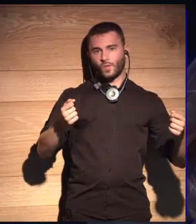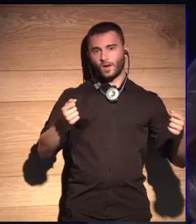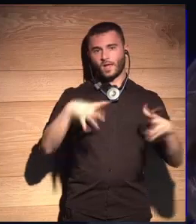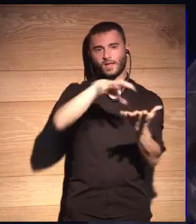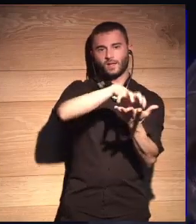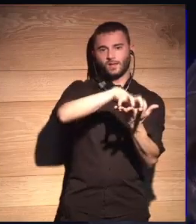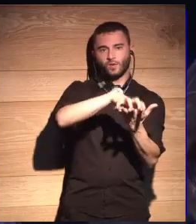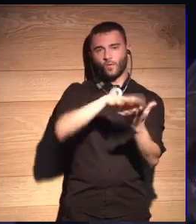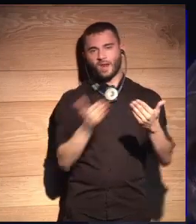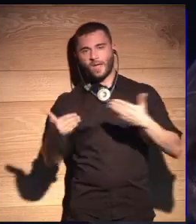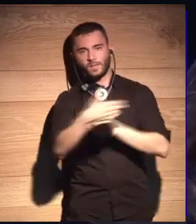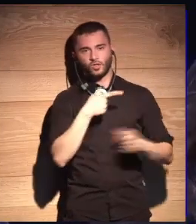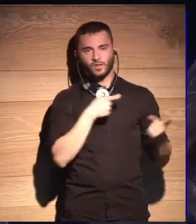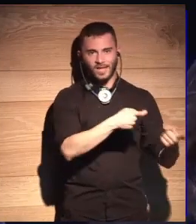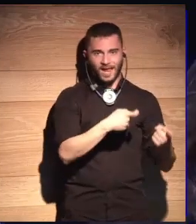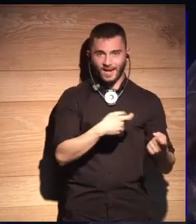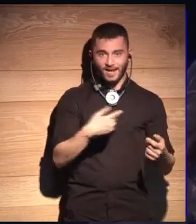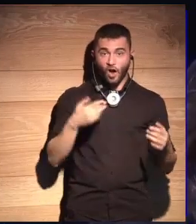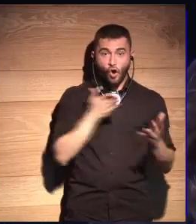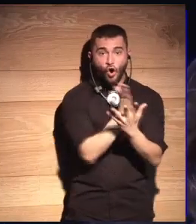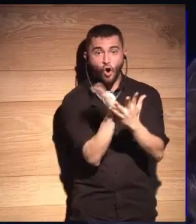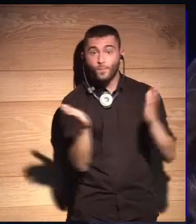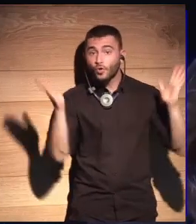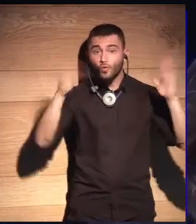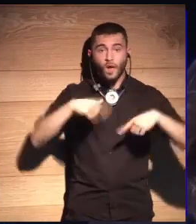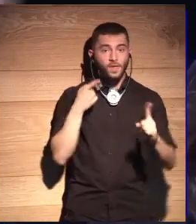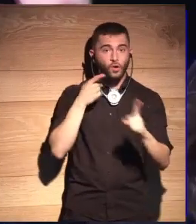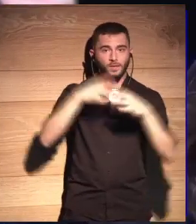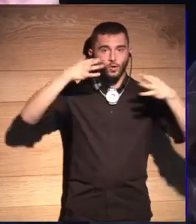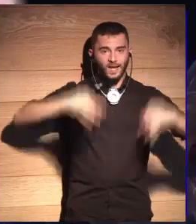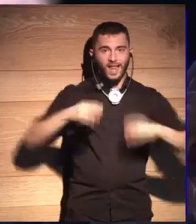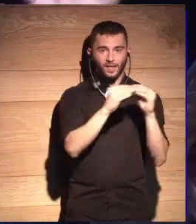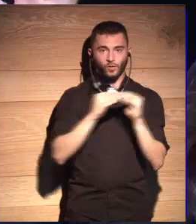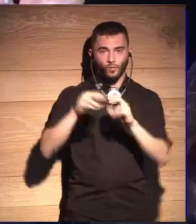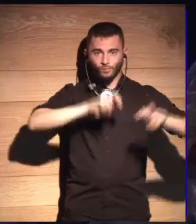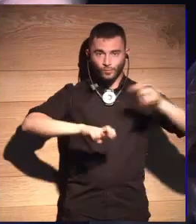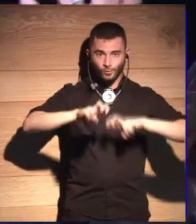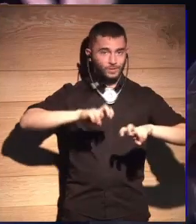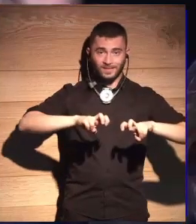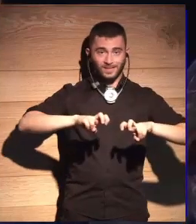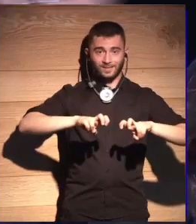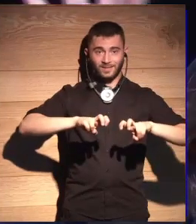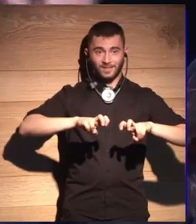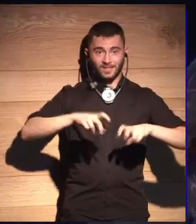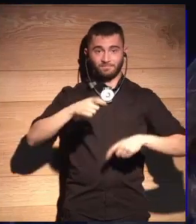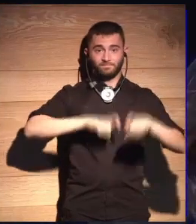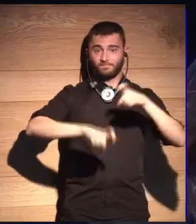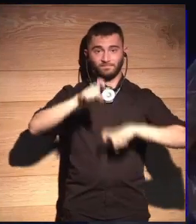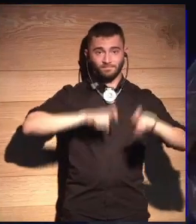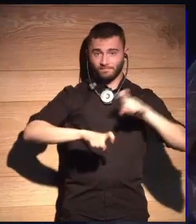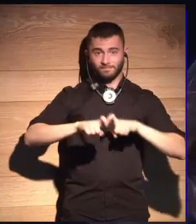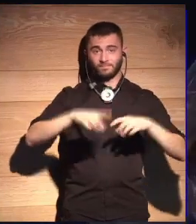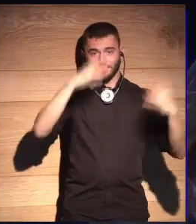an option to try and seek kind of common reality simply by reverting back to a set of institutions and a set of elites that have